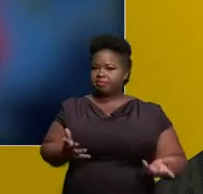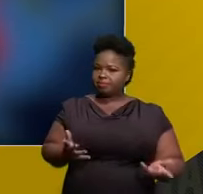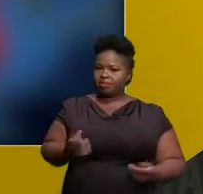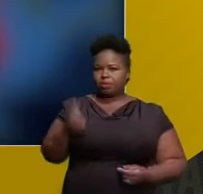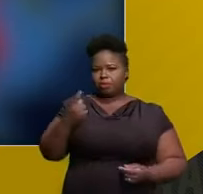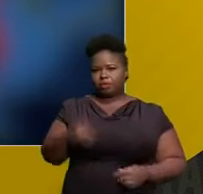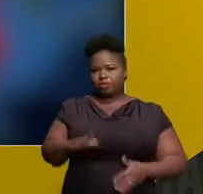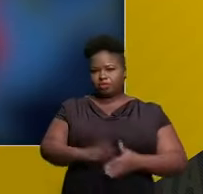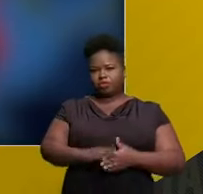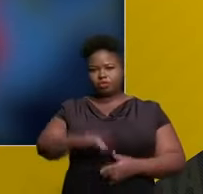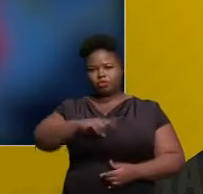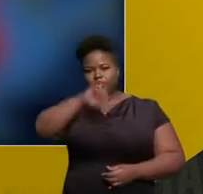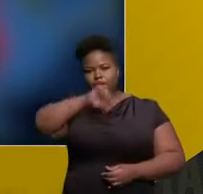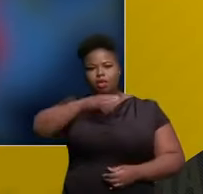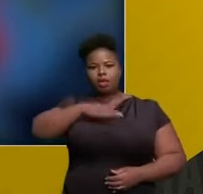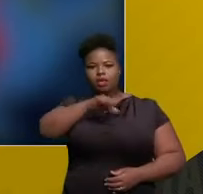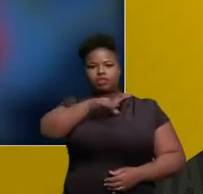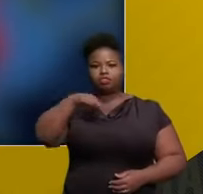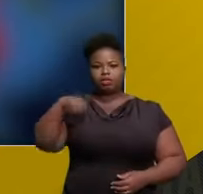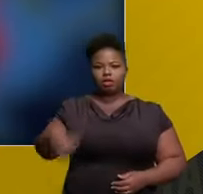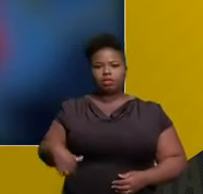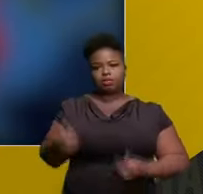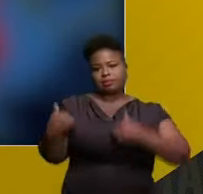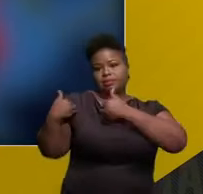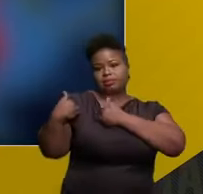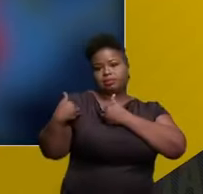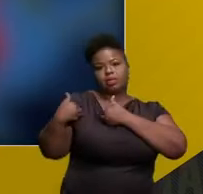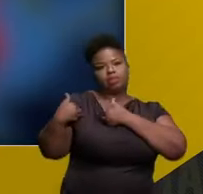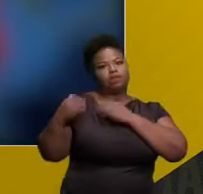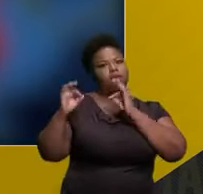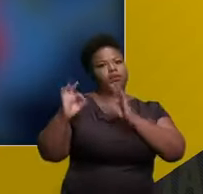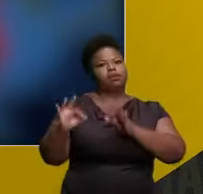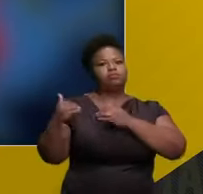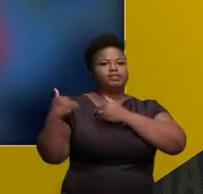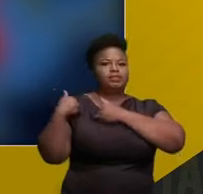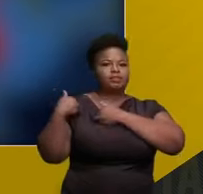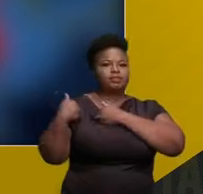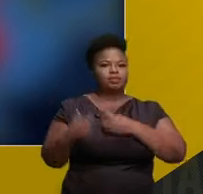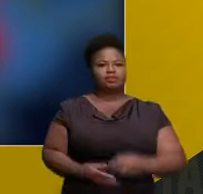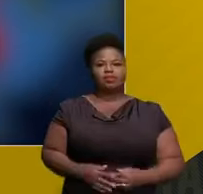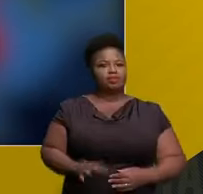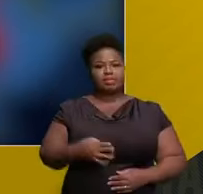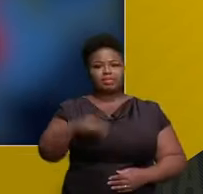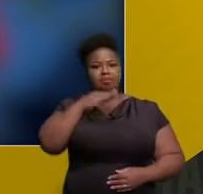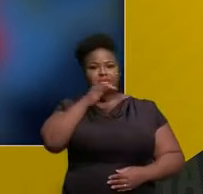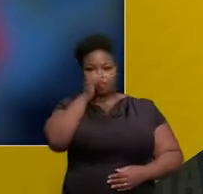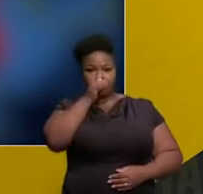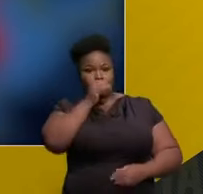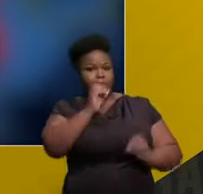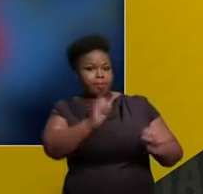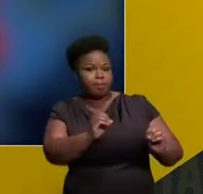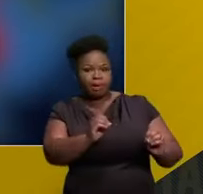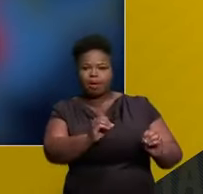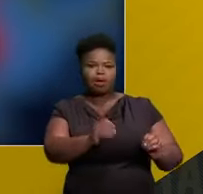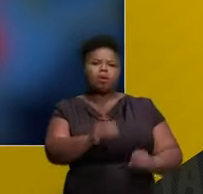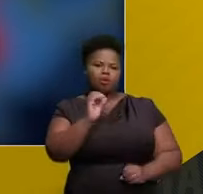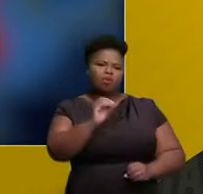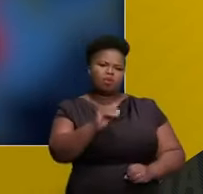of the reasons why I like China is because it is very safe. It is completely safe. I'm not saying there isn't crime, but